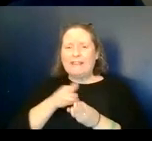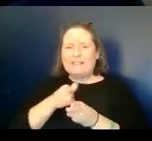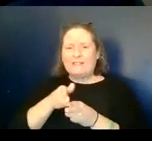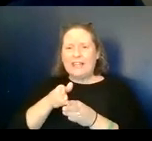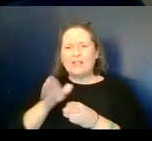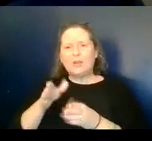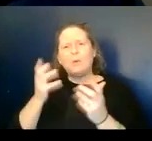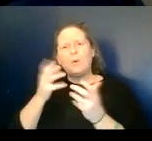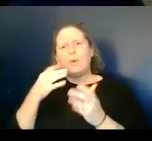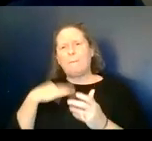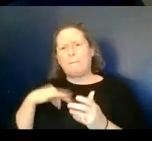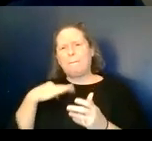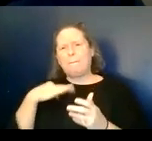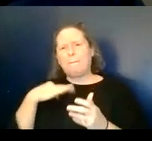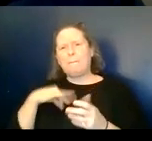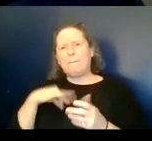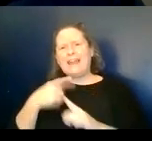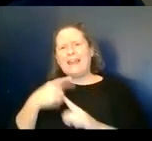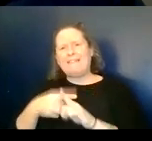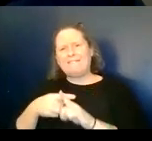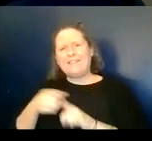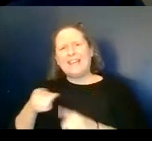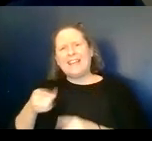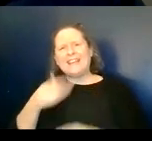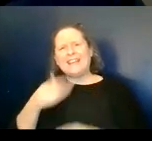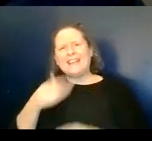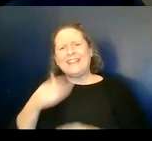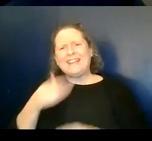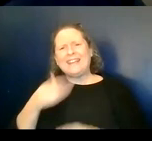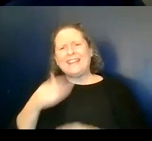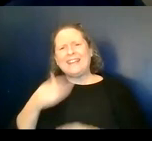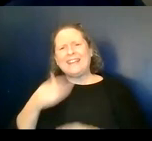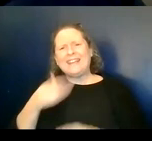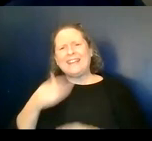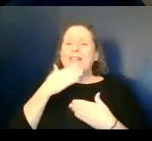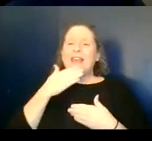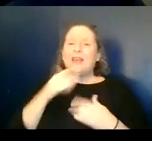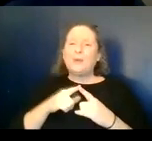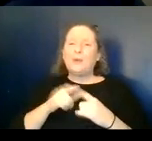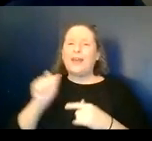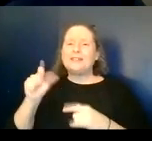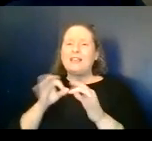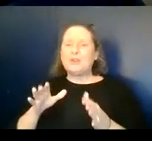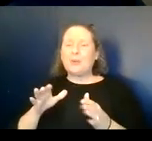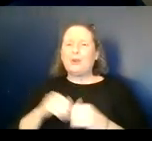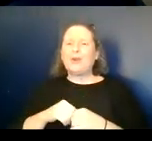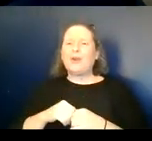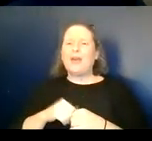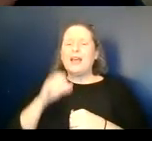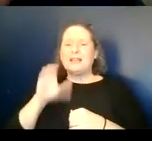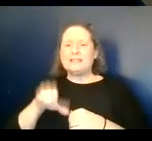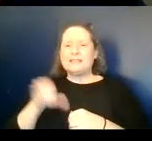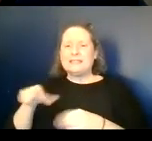an asset. So thank you so much. We appreciate you. And thank you to our ASL interpreter, our closed